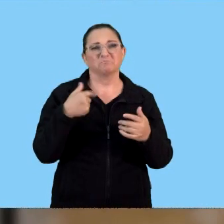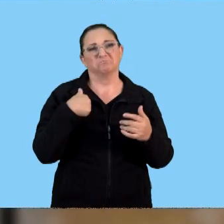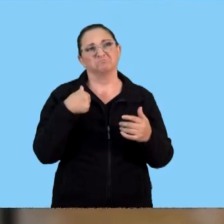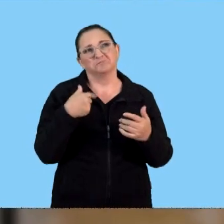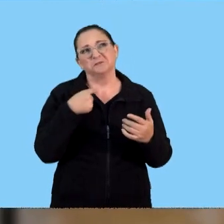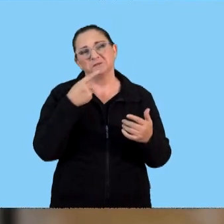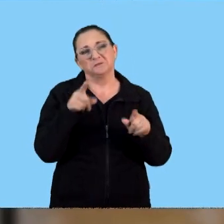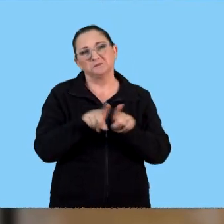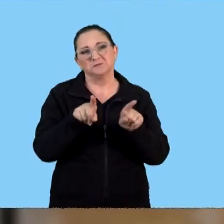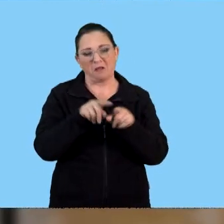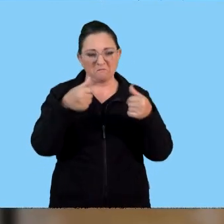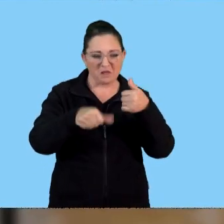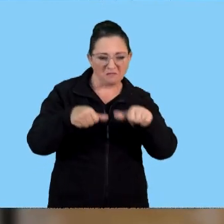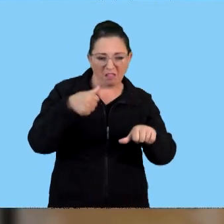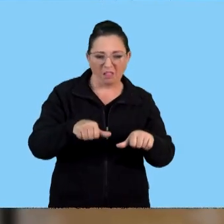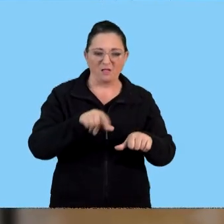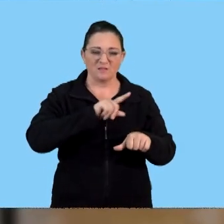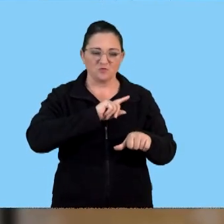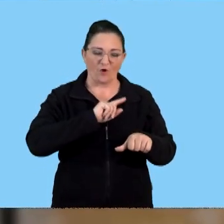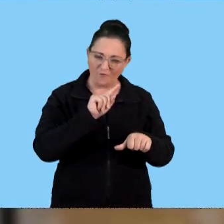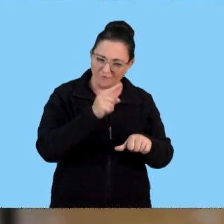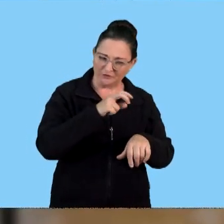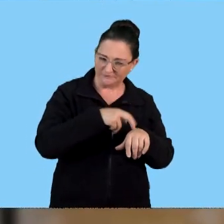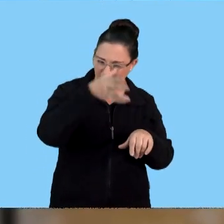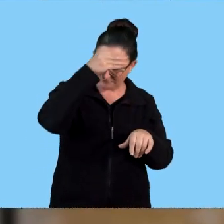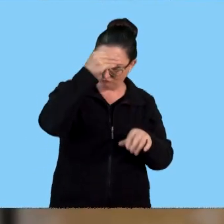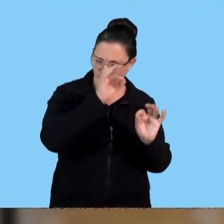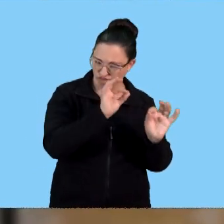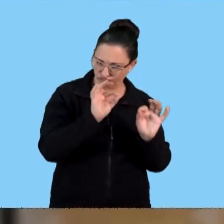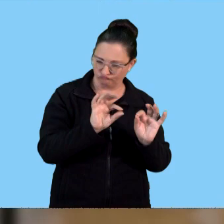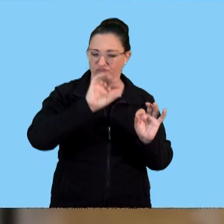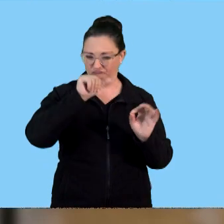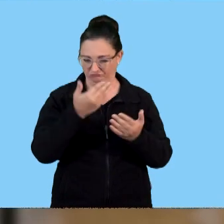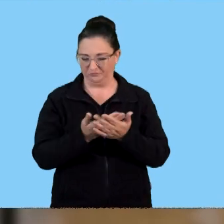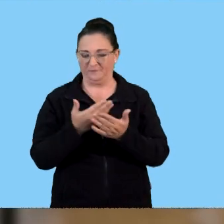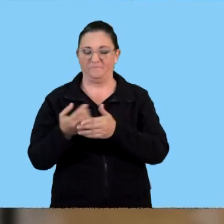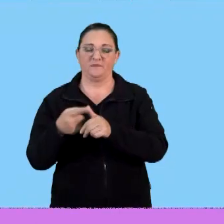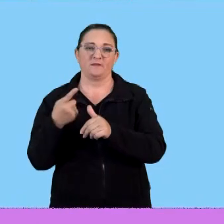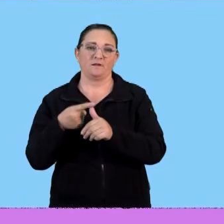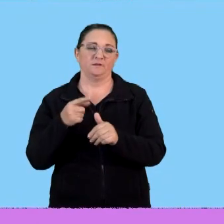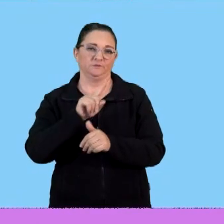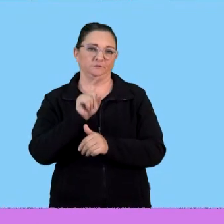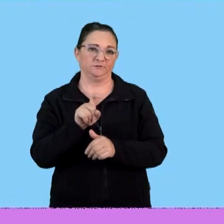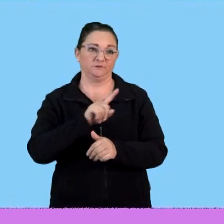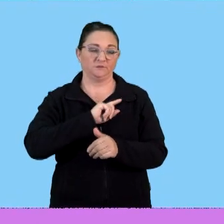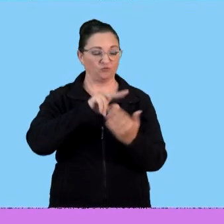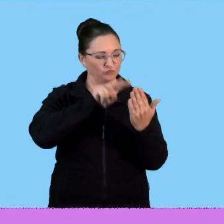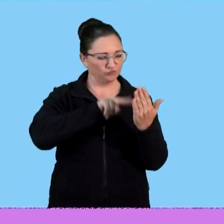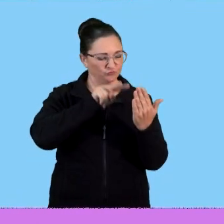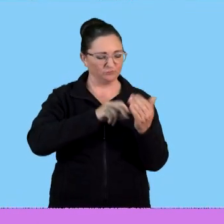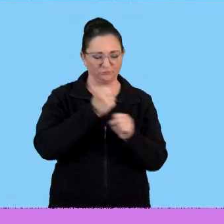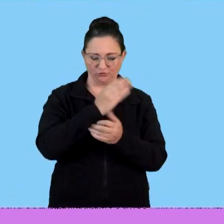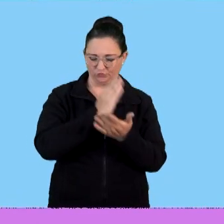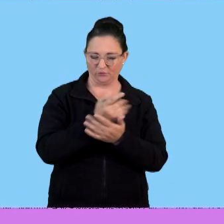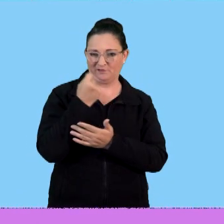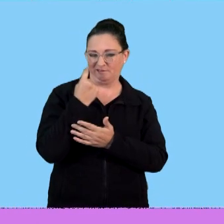need to find the correct information in order to answer that question. Therefore, you need to read with due diligence.